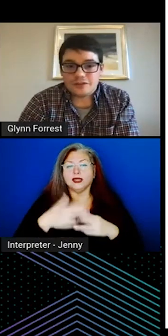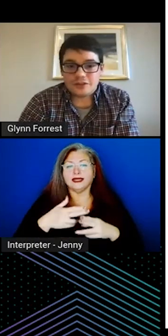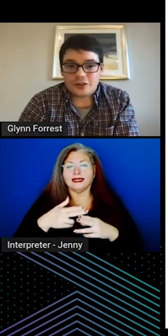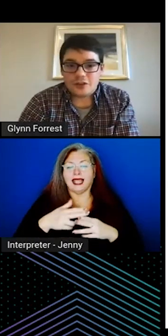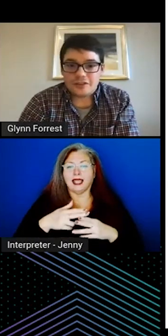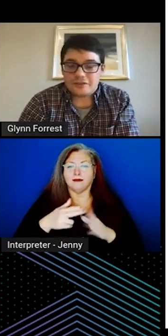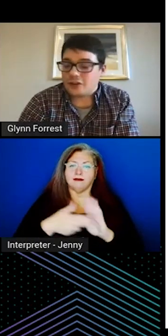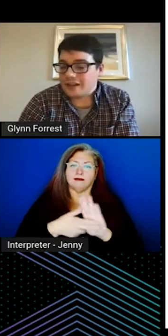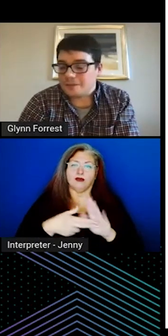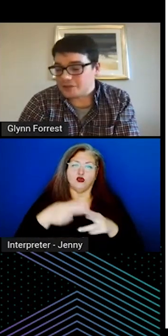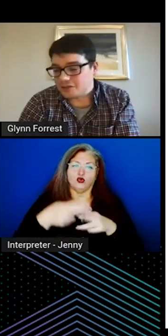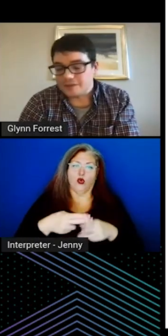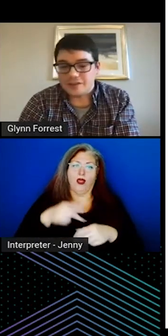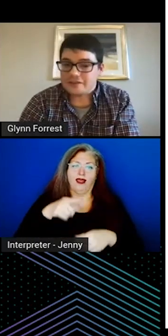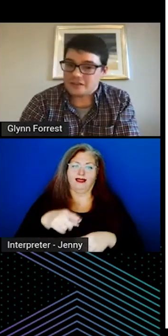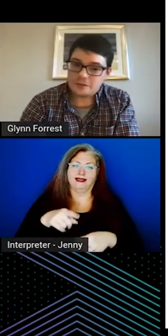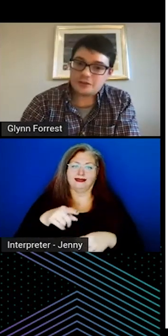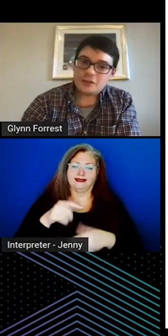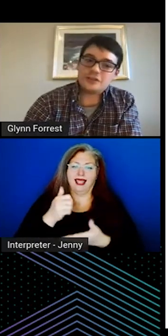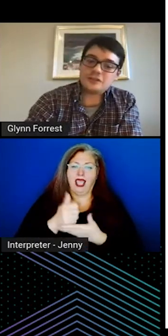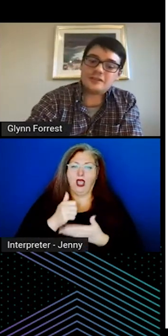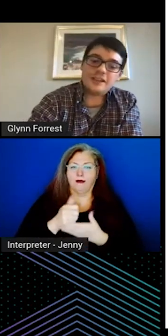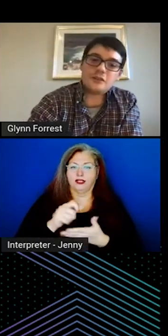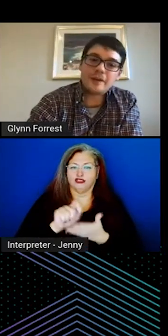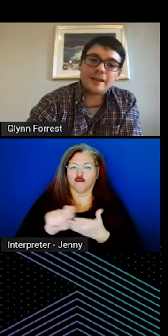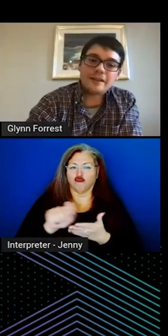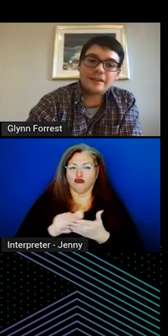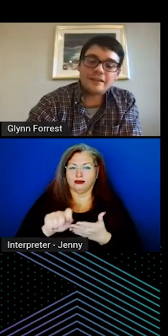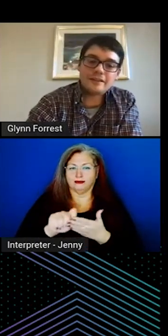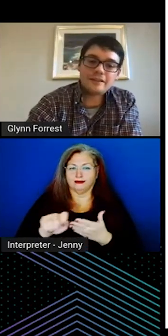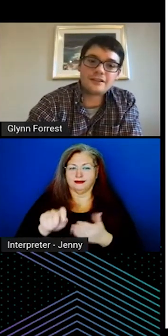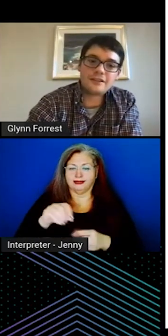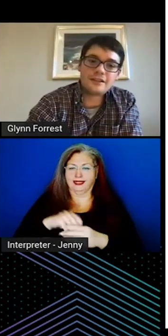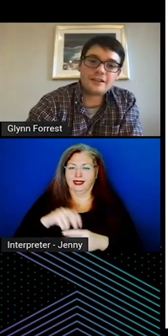use to call this Vault helper script if it supports Consul and Nomad.